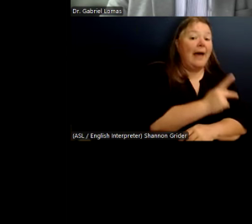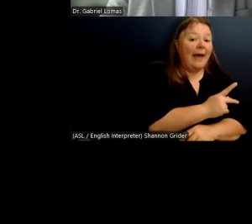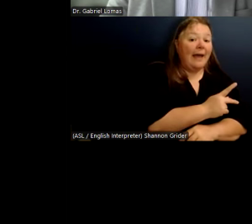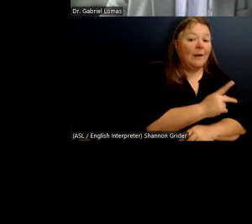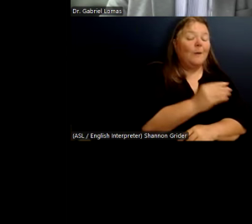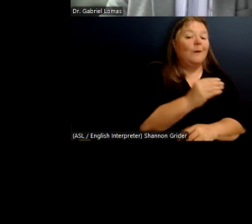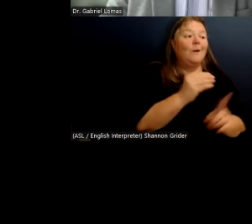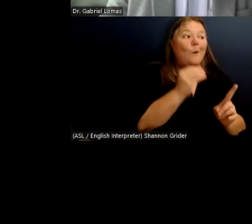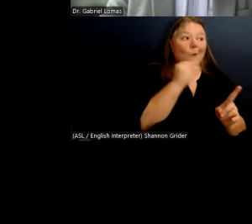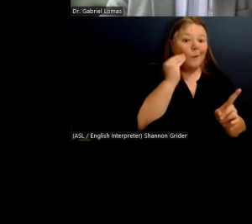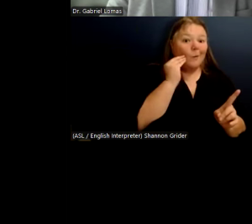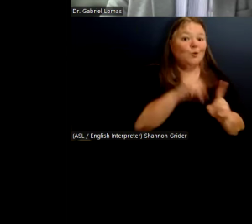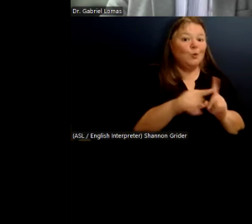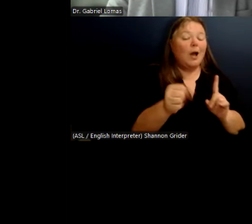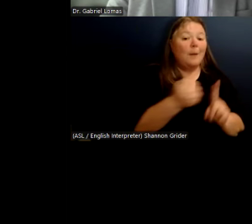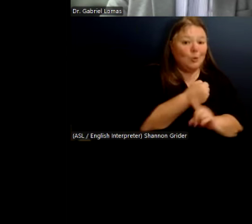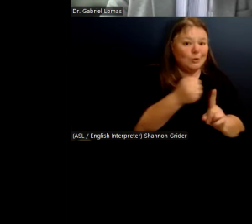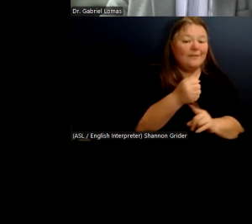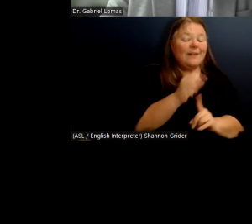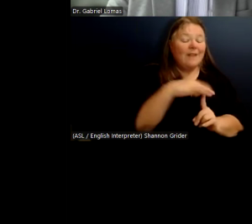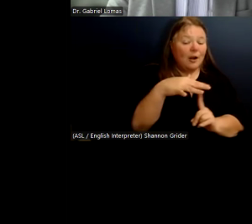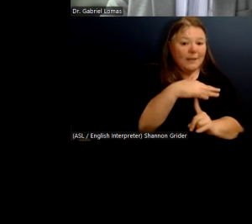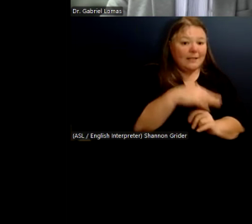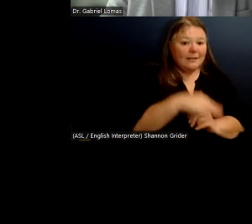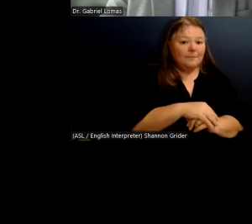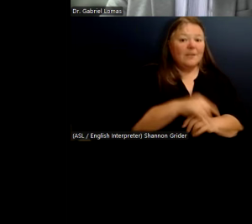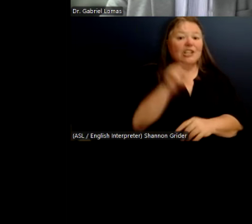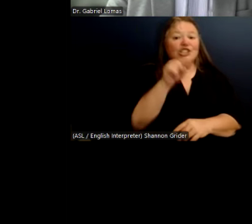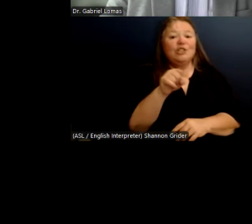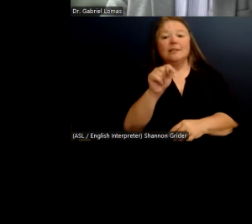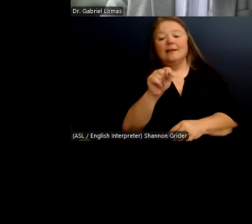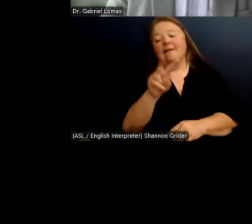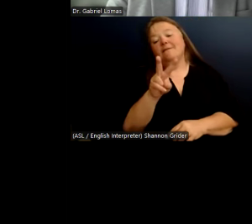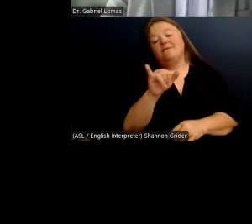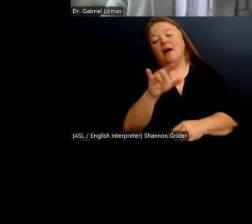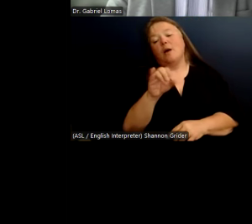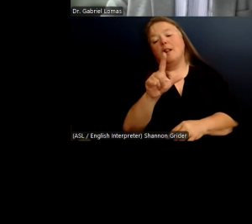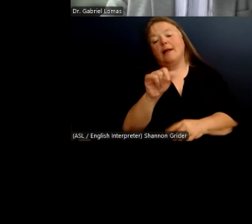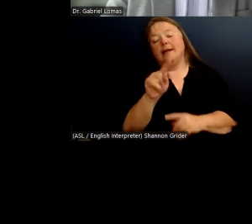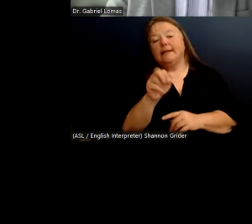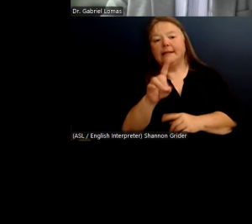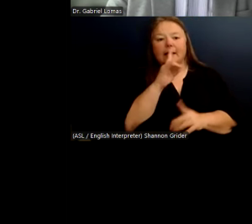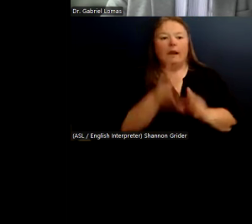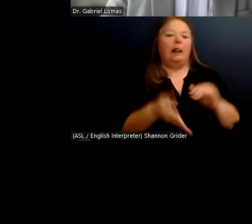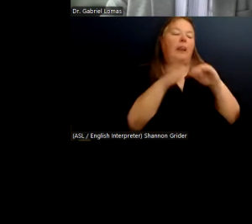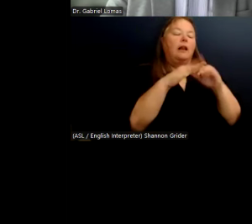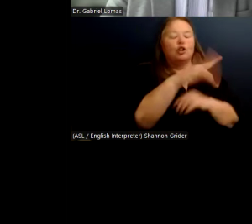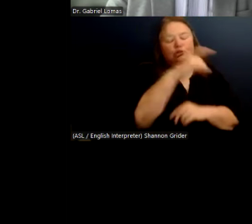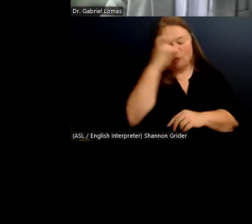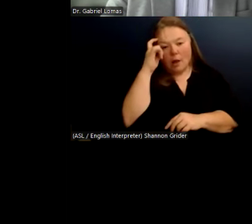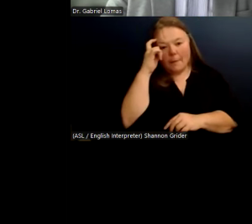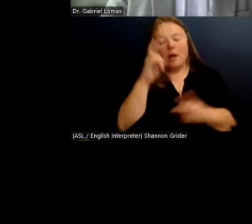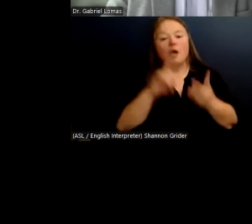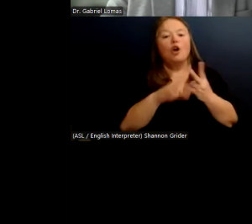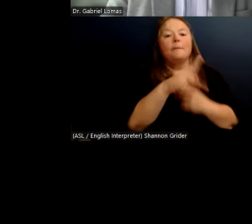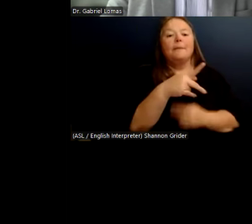violated in many ways that contributed to the trauma, the PTSD that she had, and the medication she was on. Did you